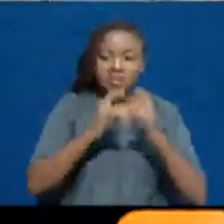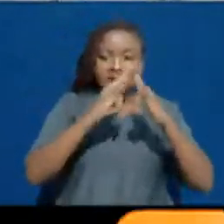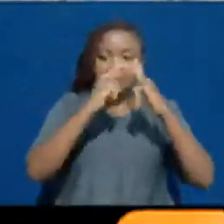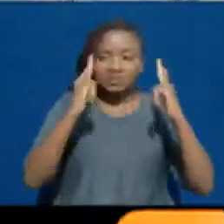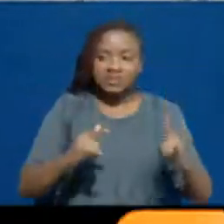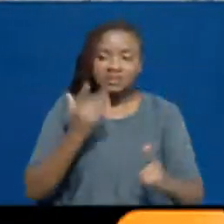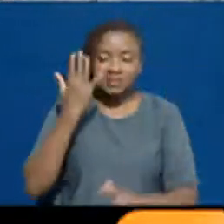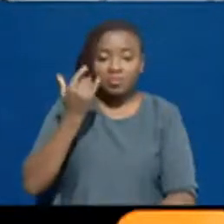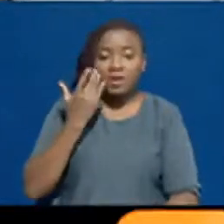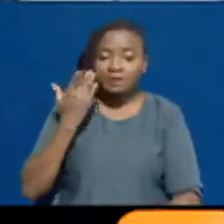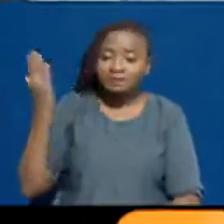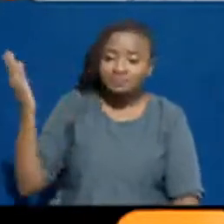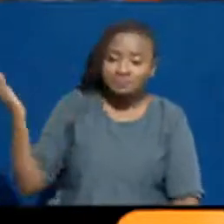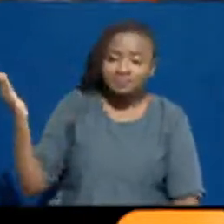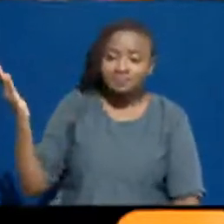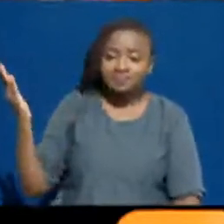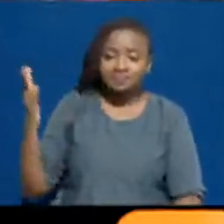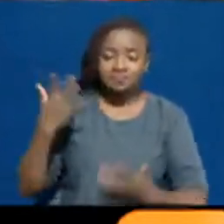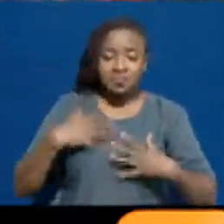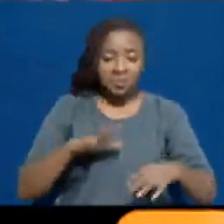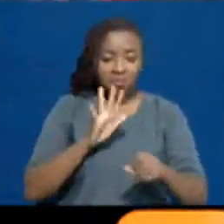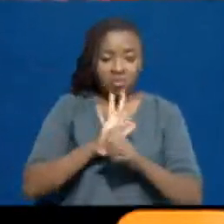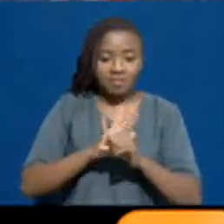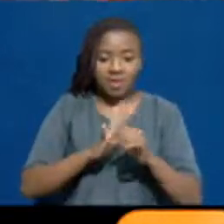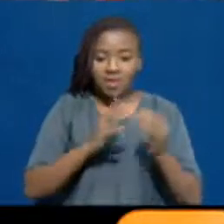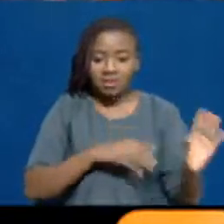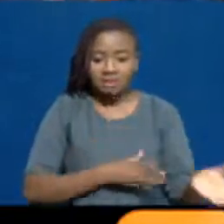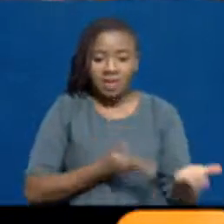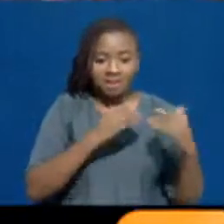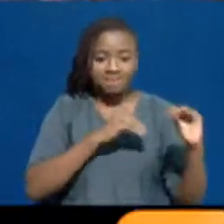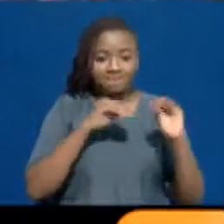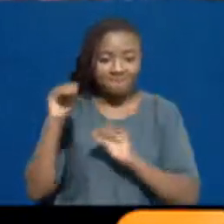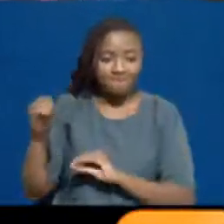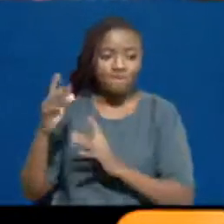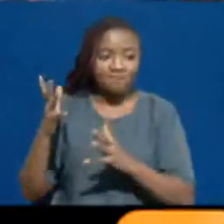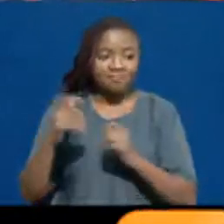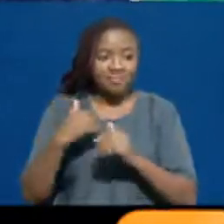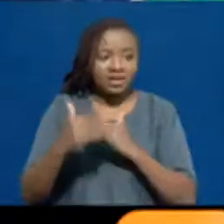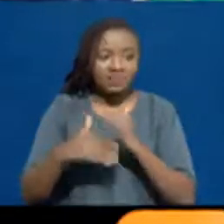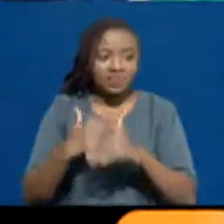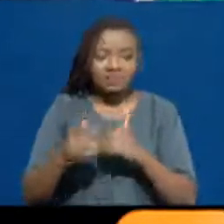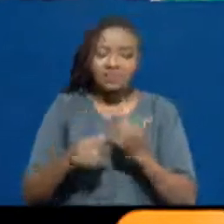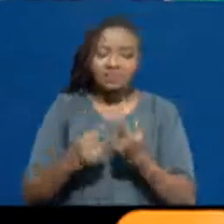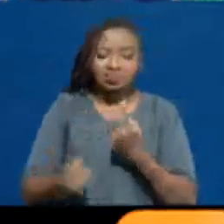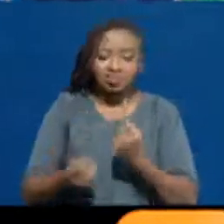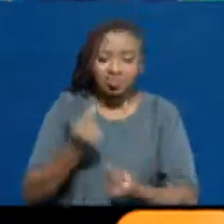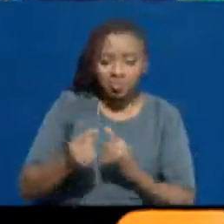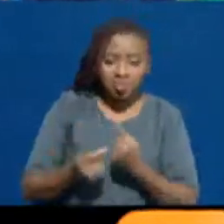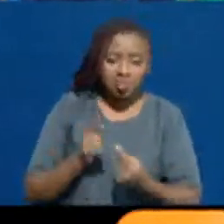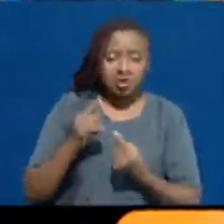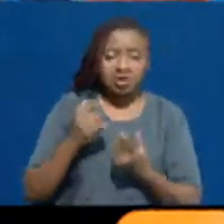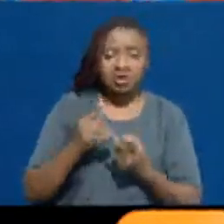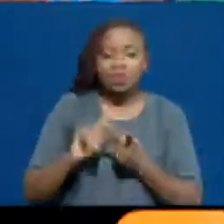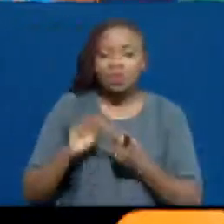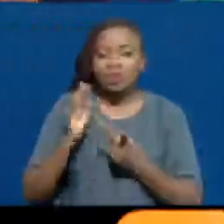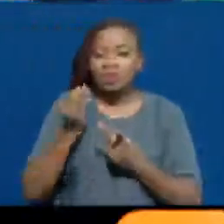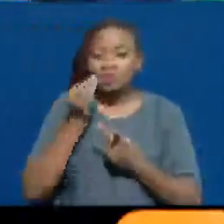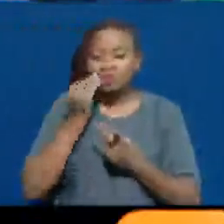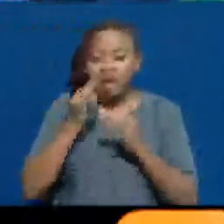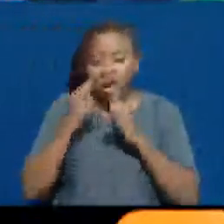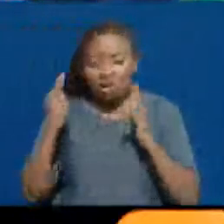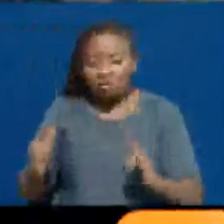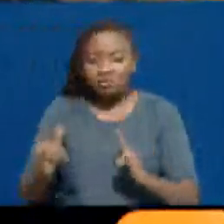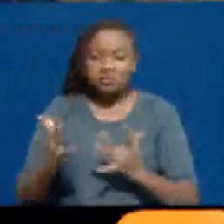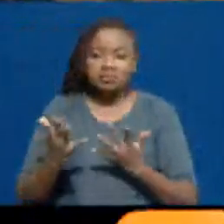now that have been displaced, they need shelter material. They would need cooking items. So this shelter